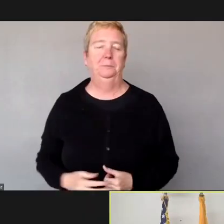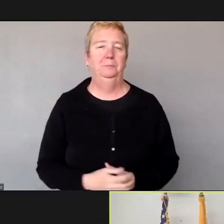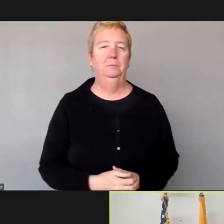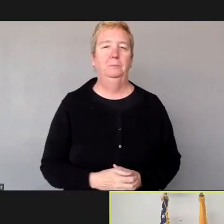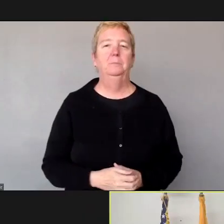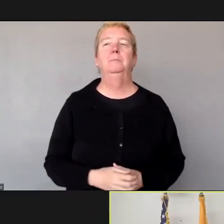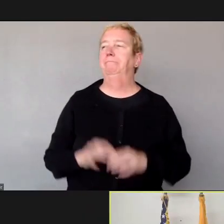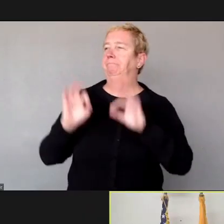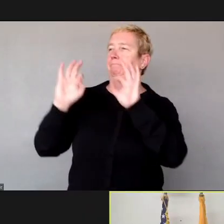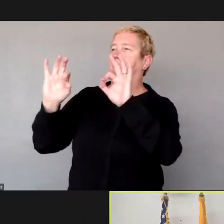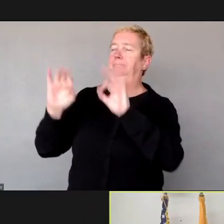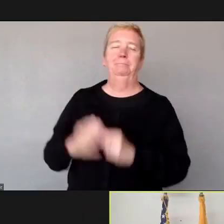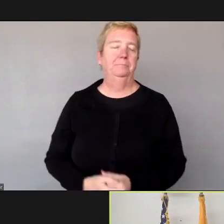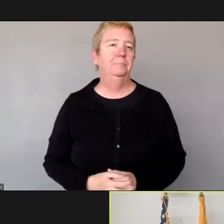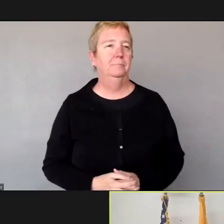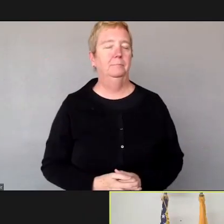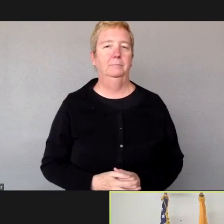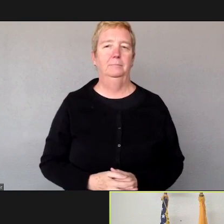Perfect.